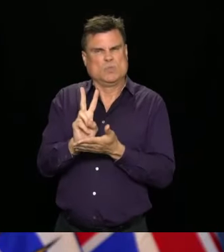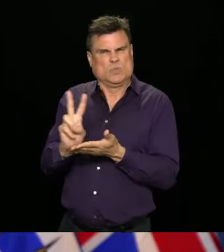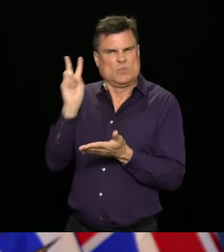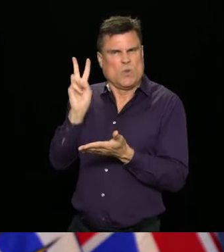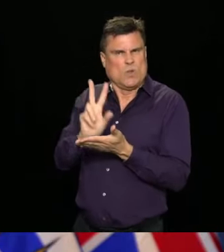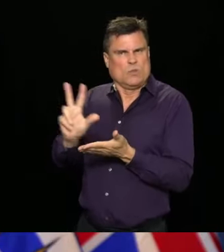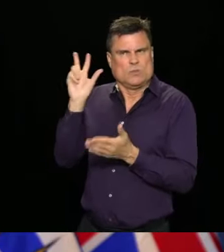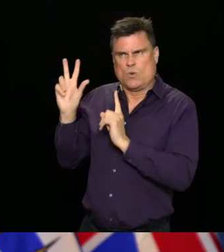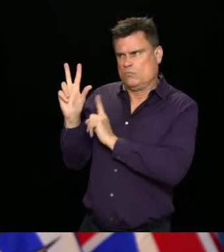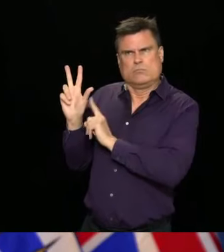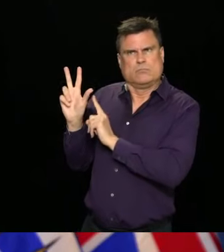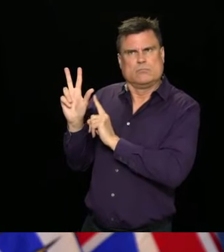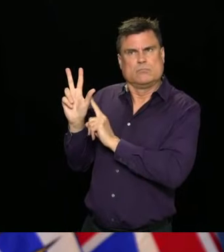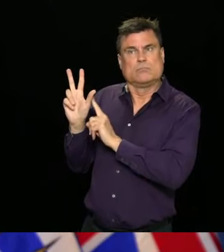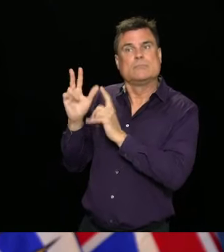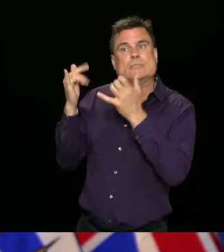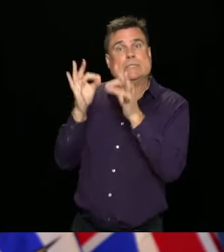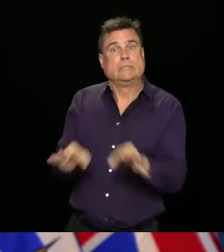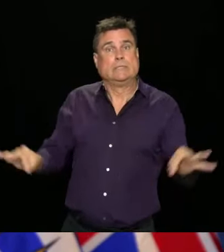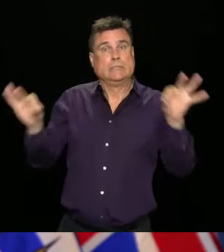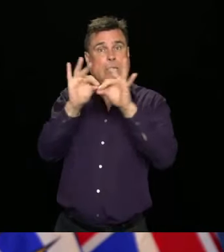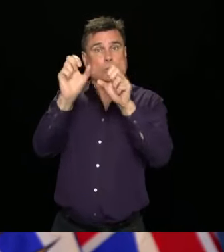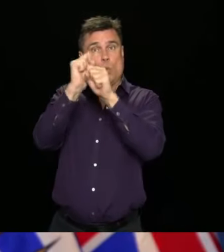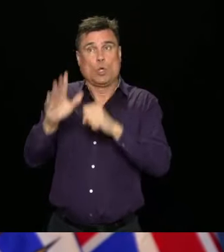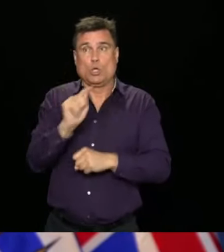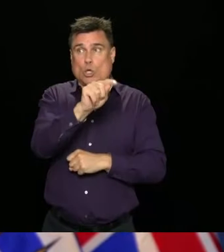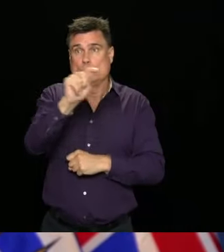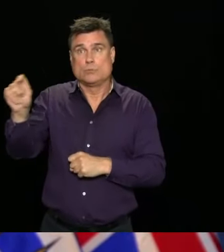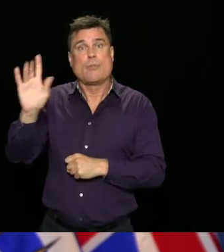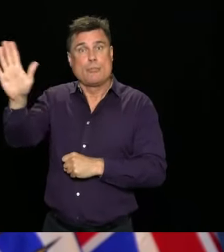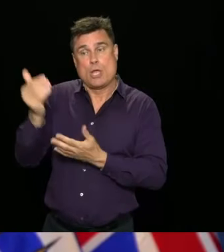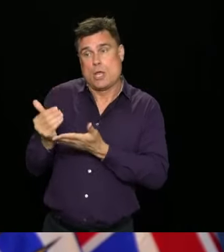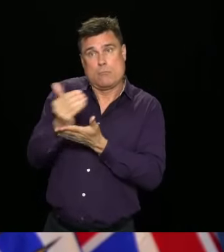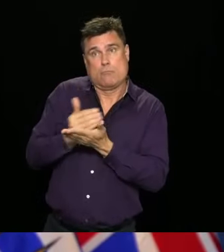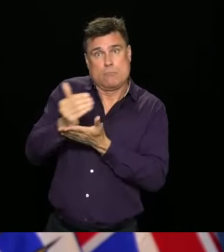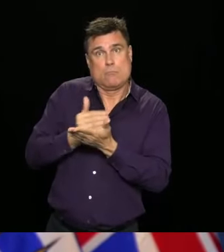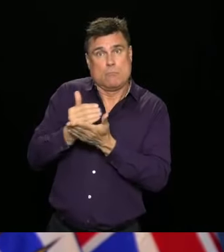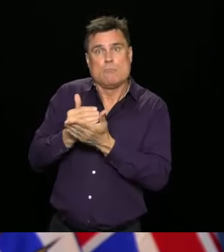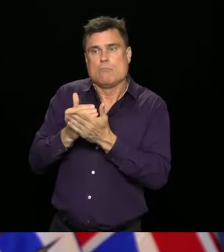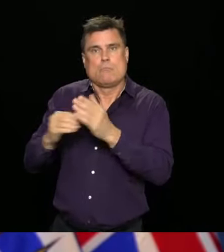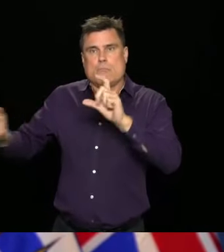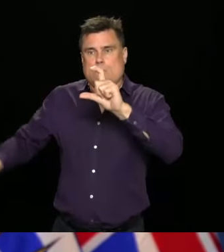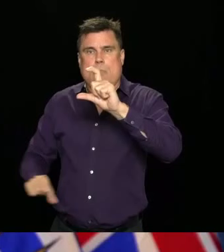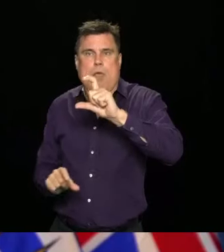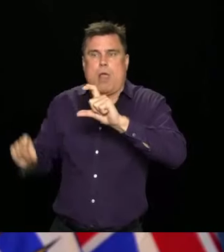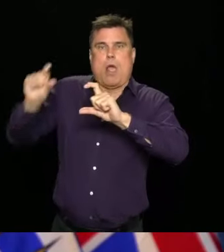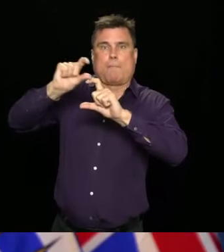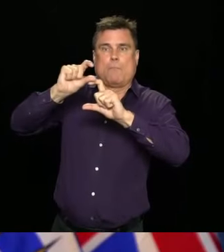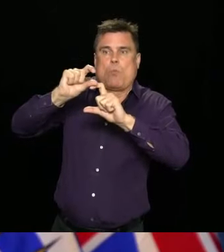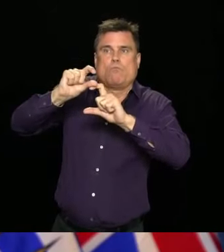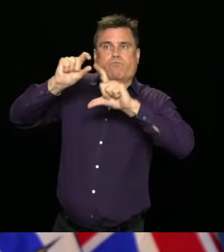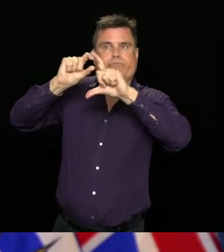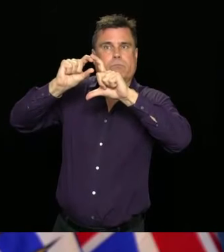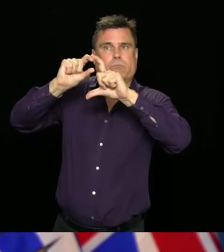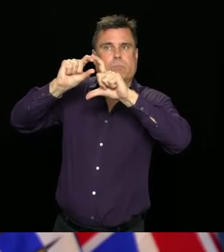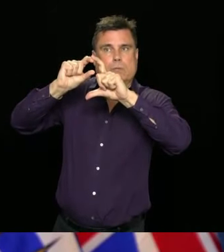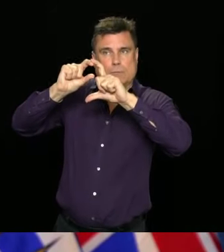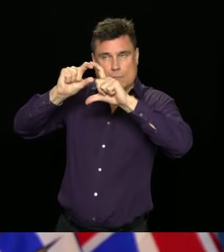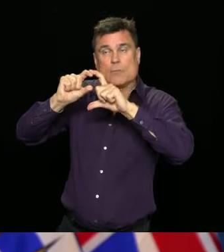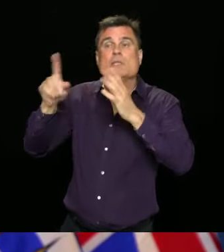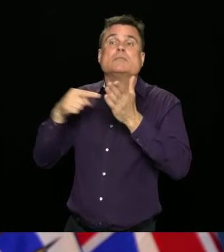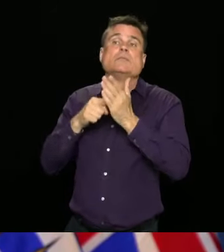regarding the wage boost for essential workers in the province. There's been a number of groups coming forward because they're not included in this